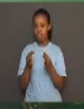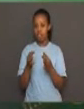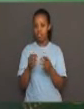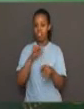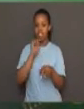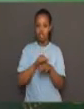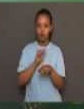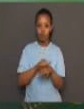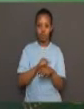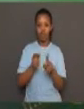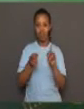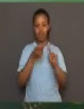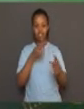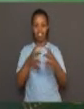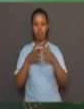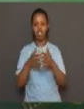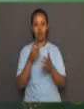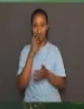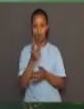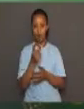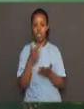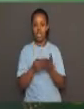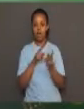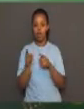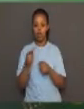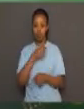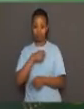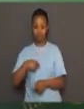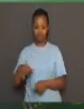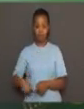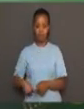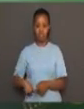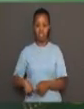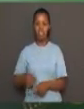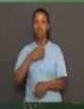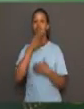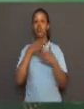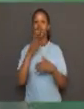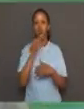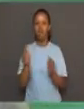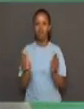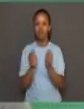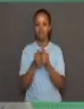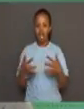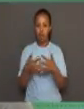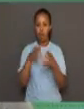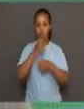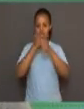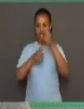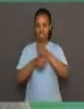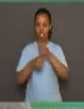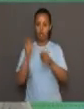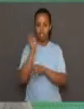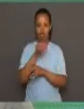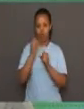as weapons, and they intimidate the cheetah by uniting together and yelling. As you can